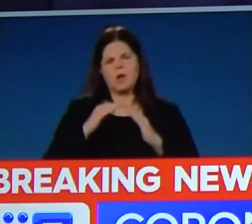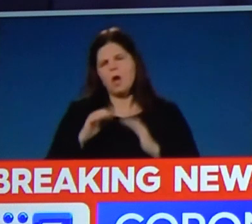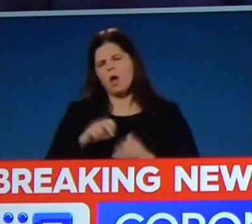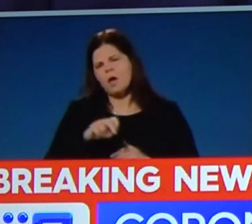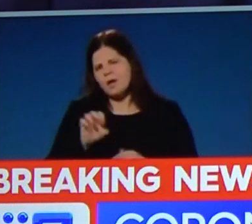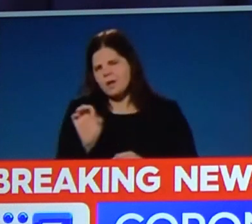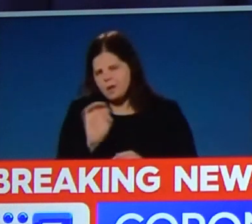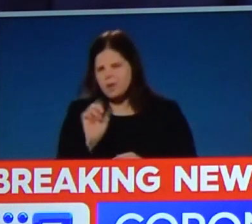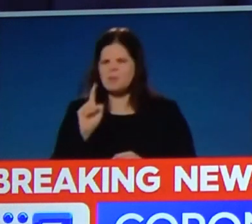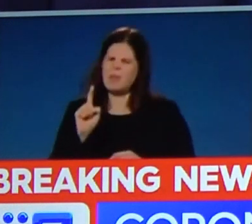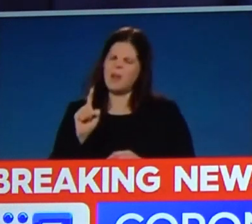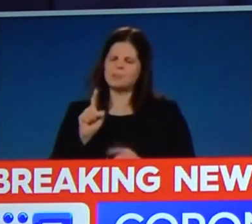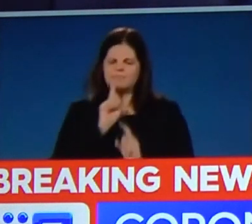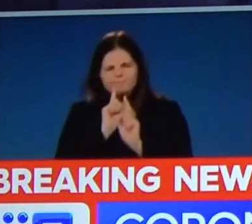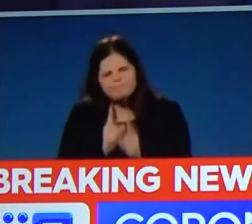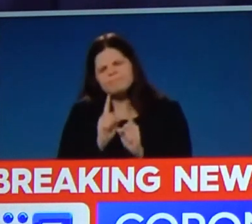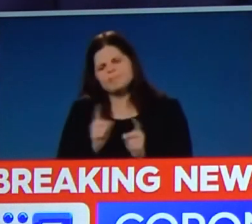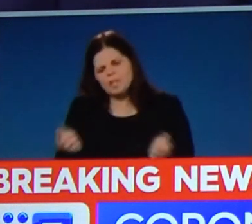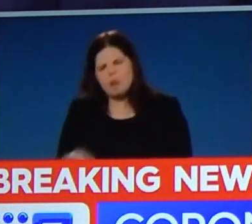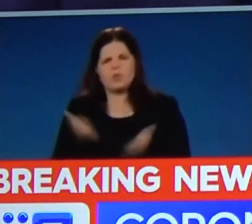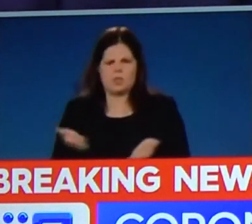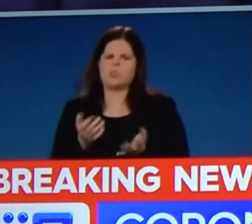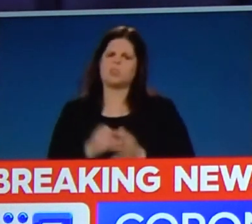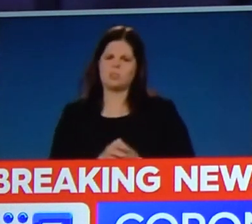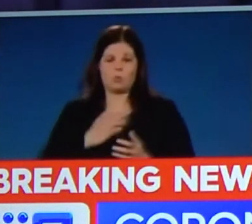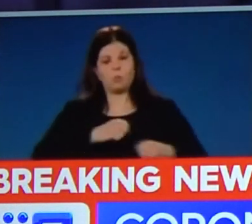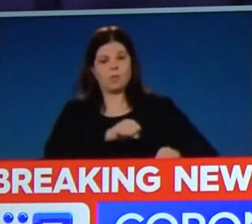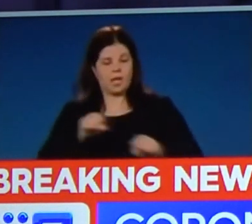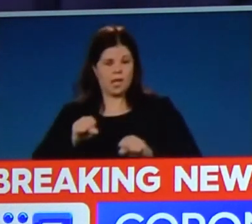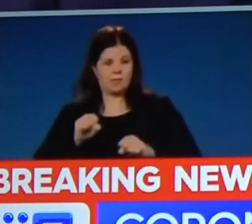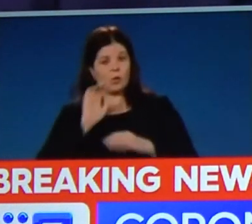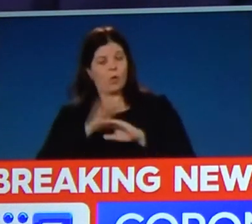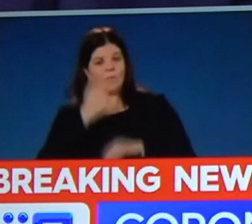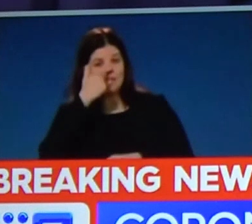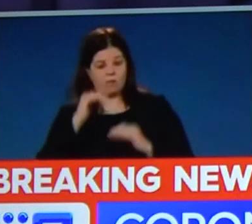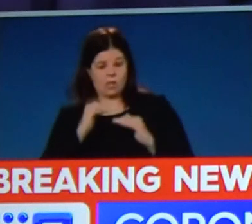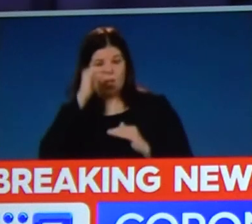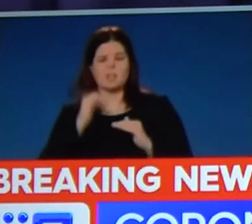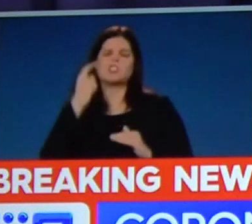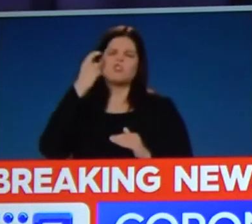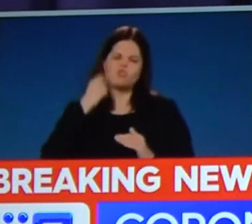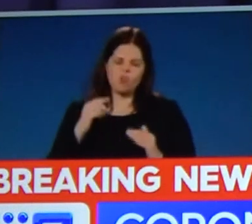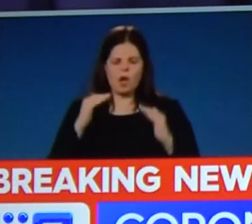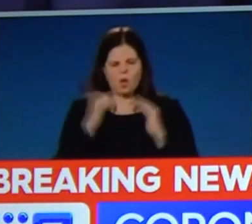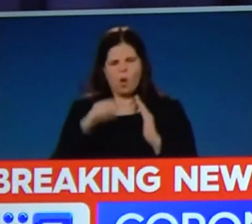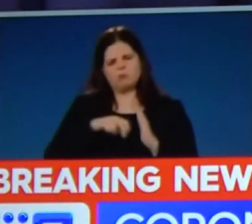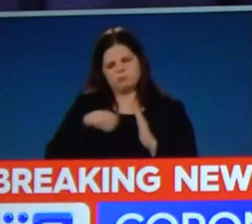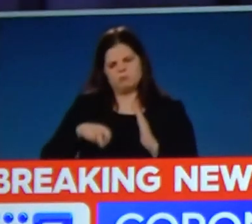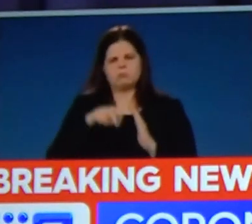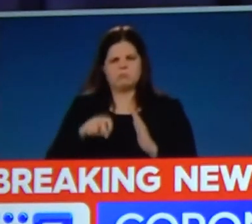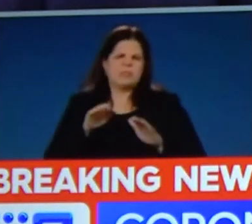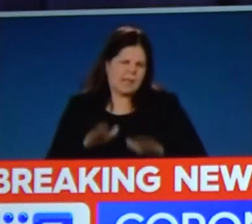protection, and so what we're encouraging elderly residents to do is to stay home as much as is